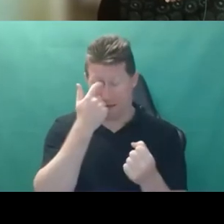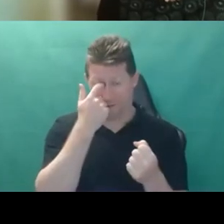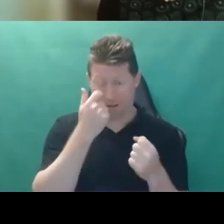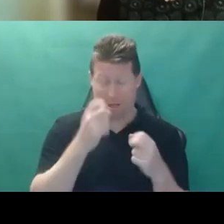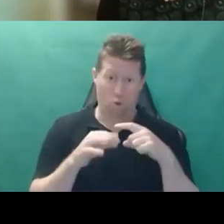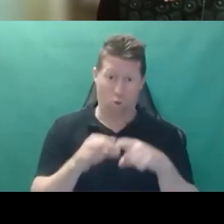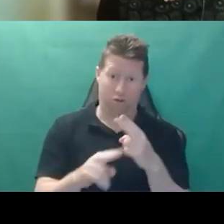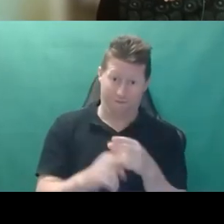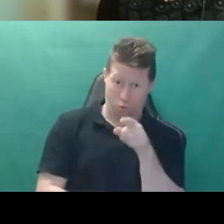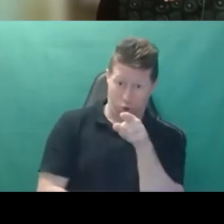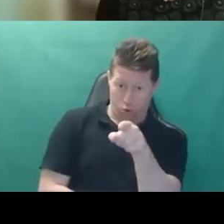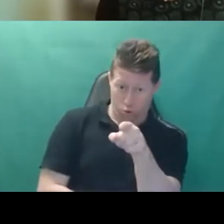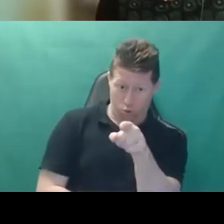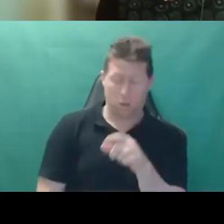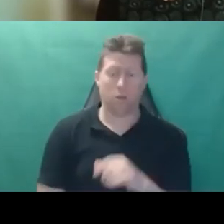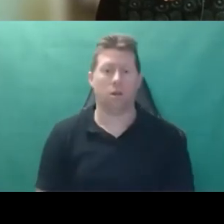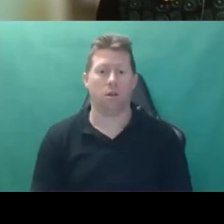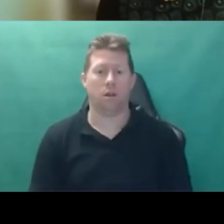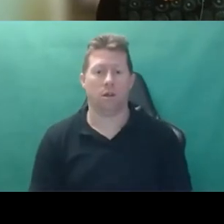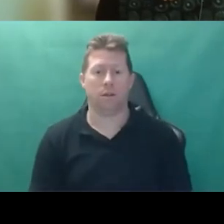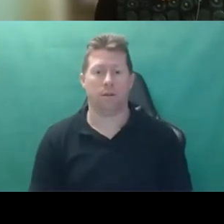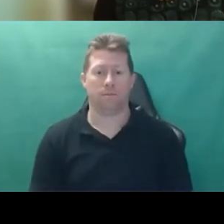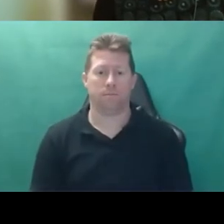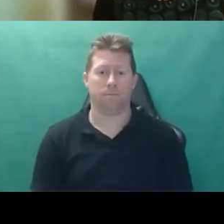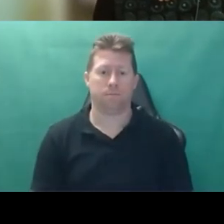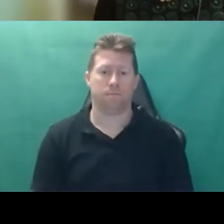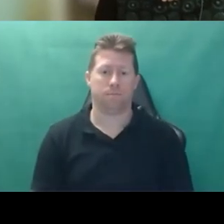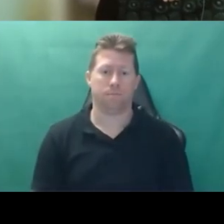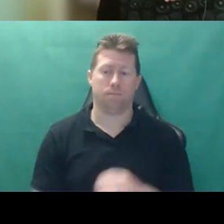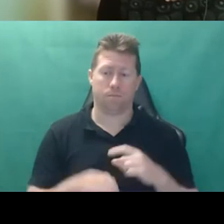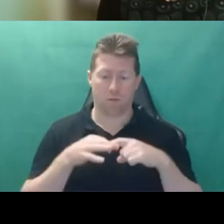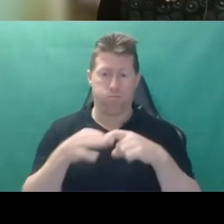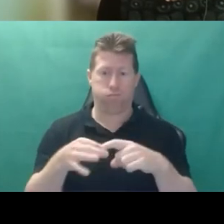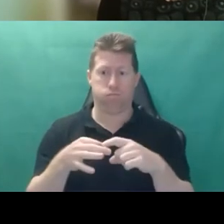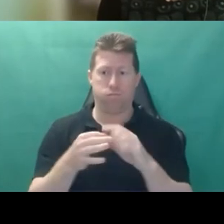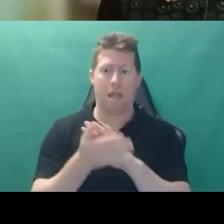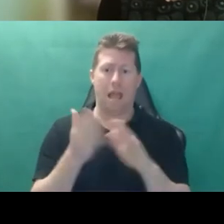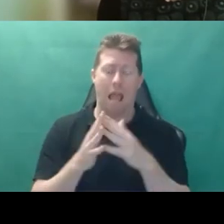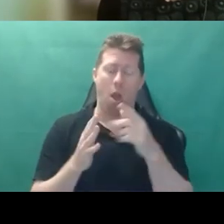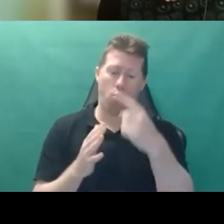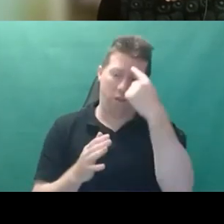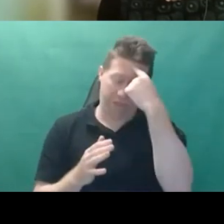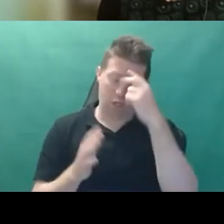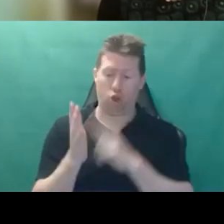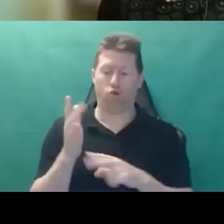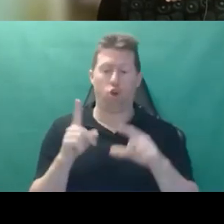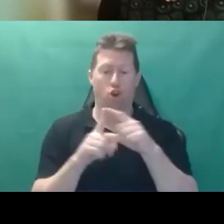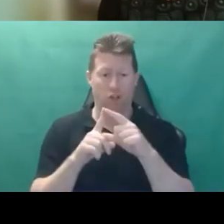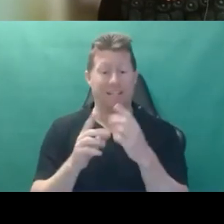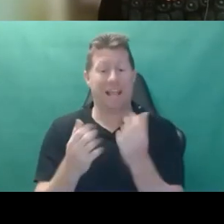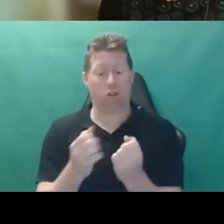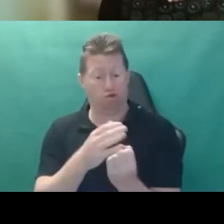specifically targeted at you, um, and that was, um, how do you think neurodiversity has grown and changed